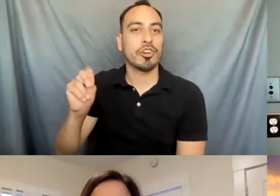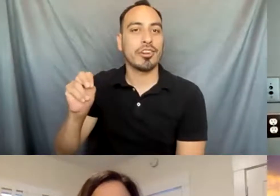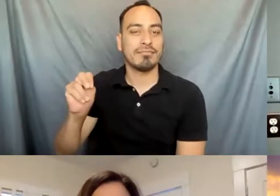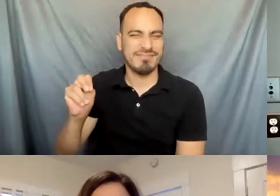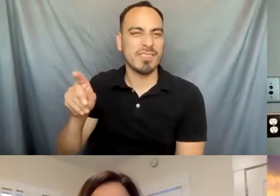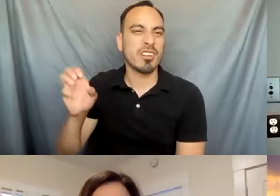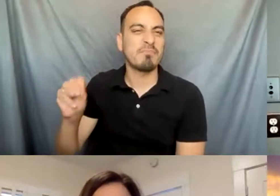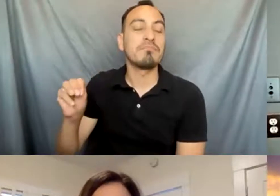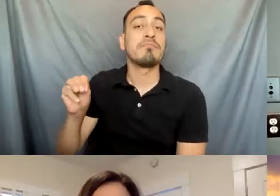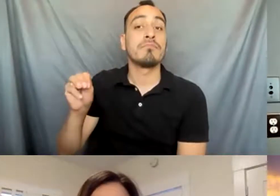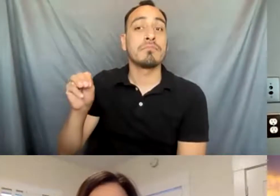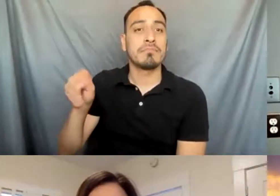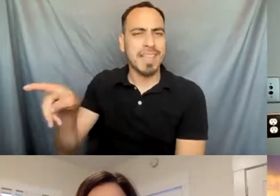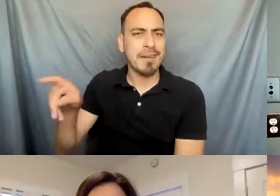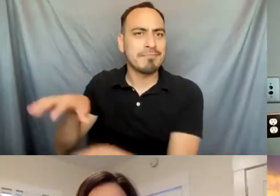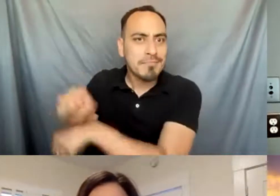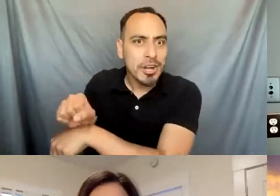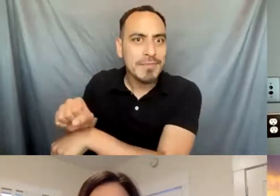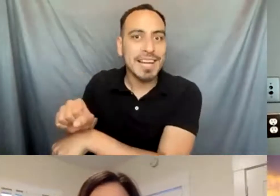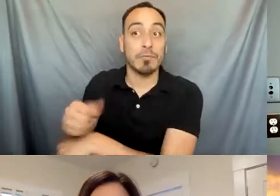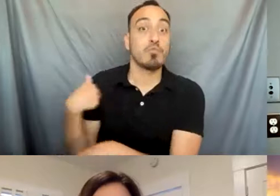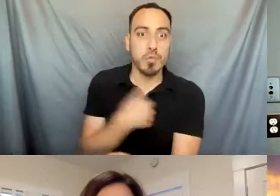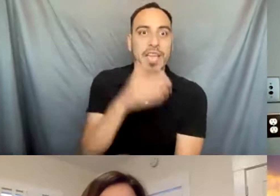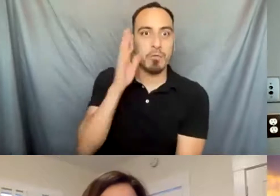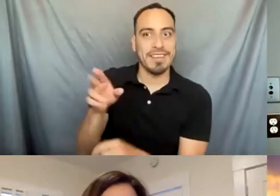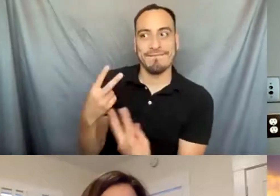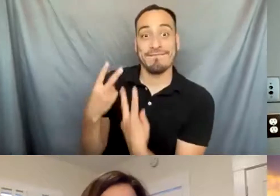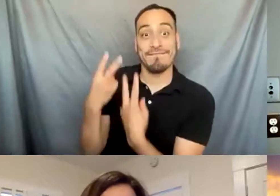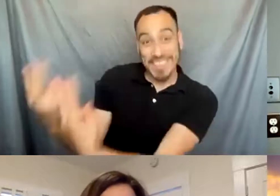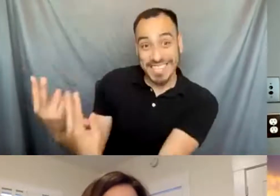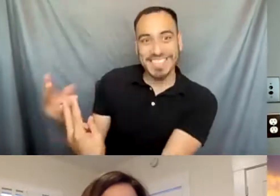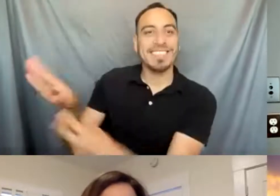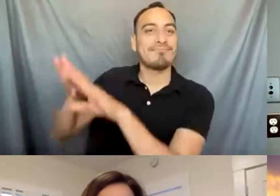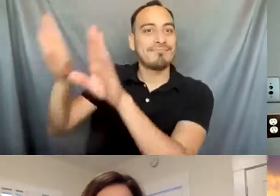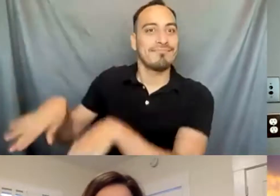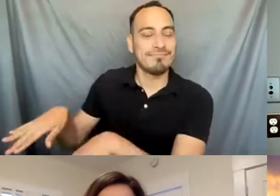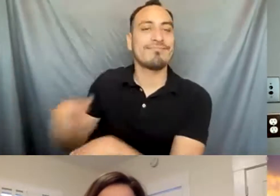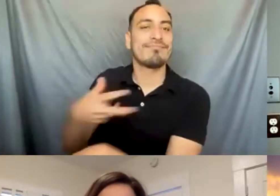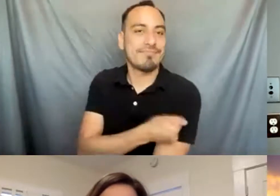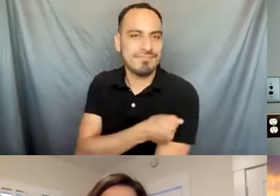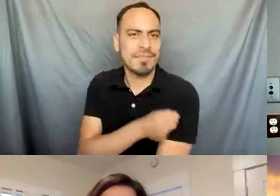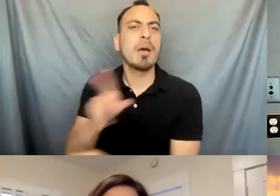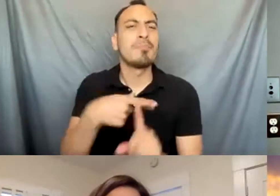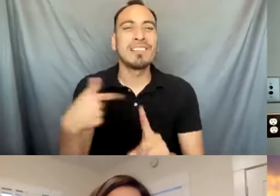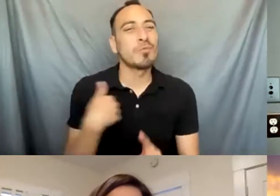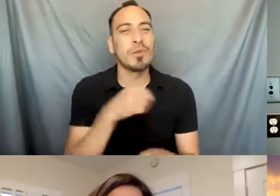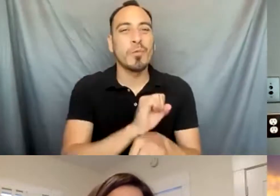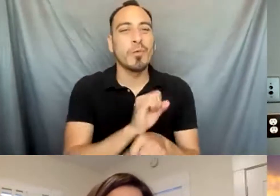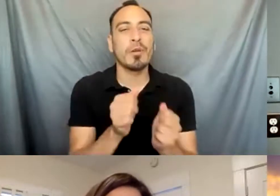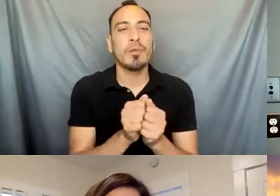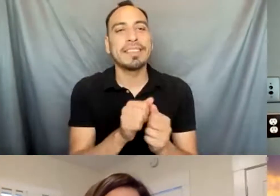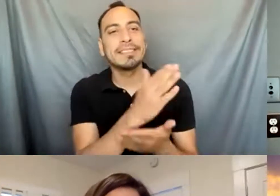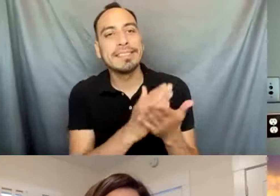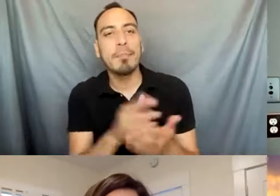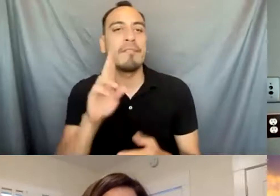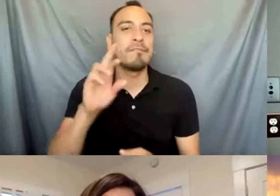and various other referrals, and we combine those, and we have a team that goes out and does those. And we also work with some pharmacy partners. And